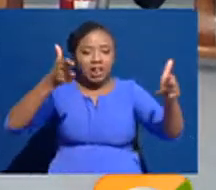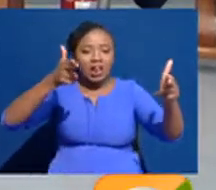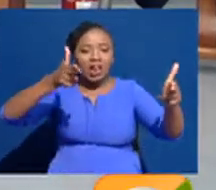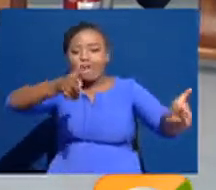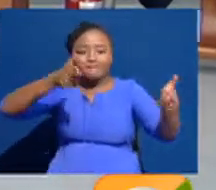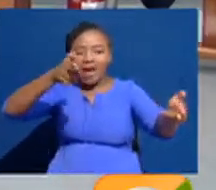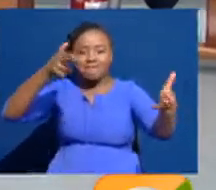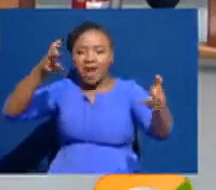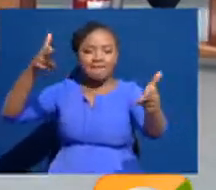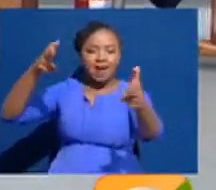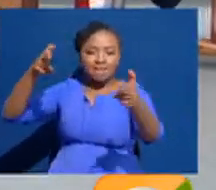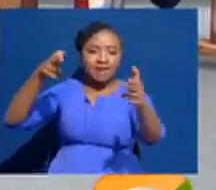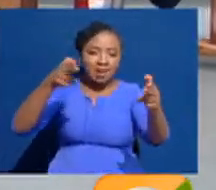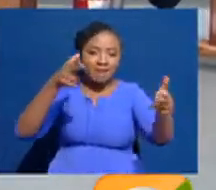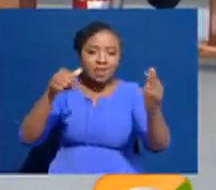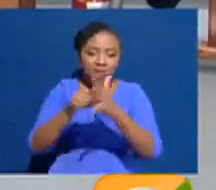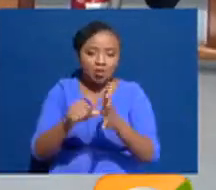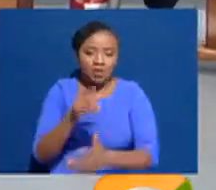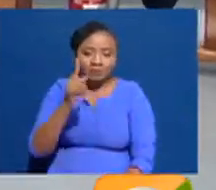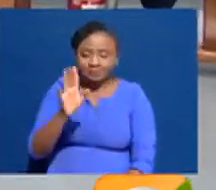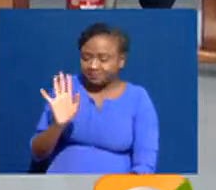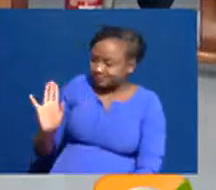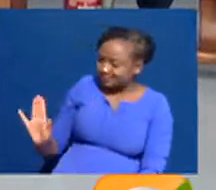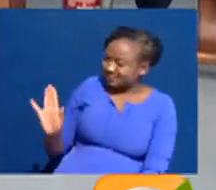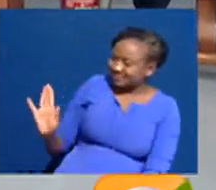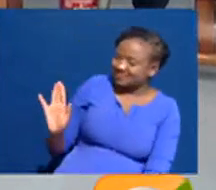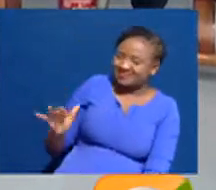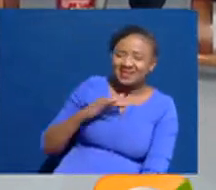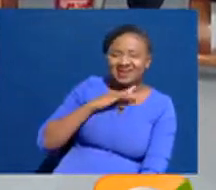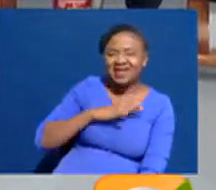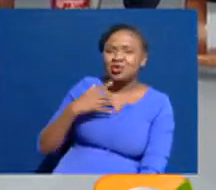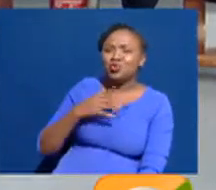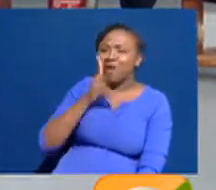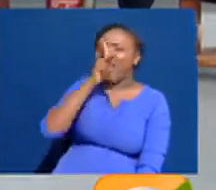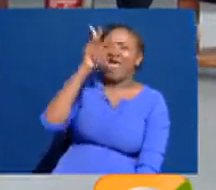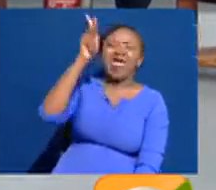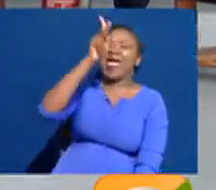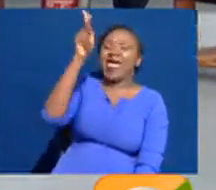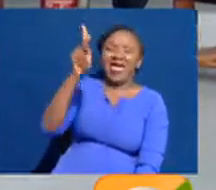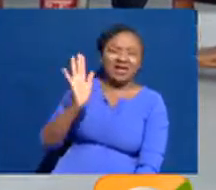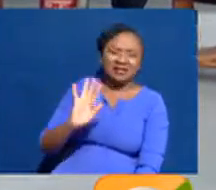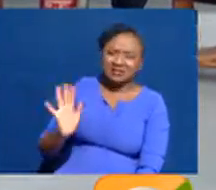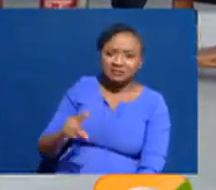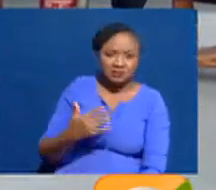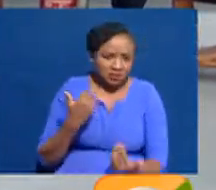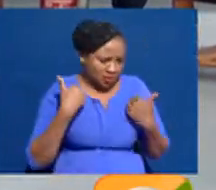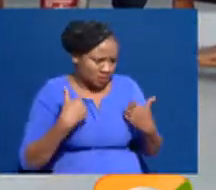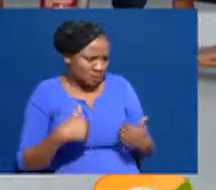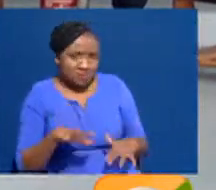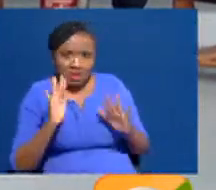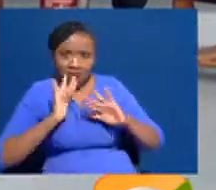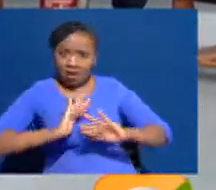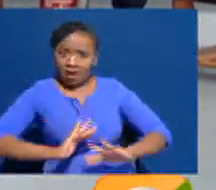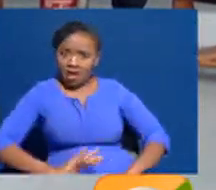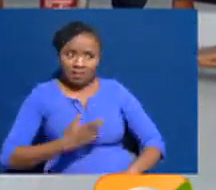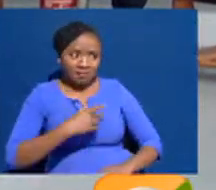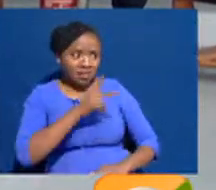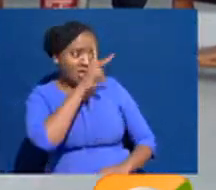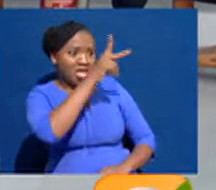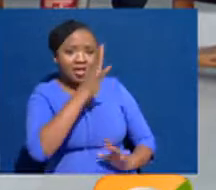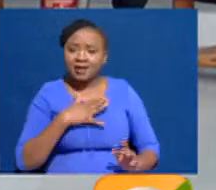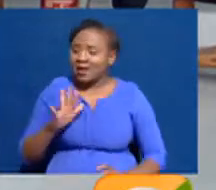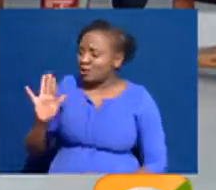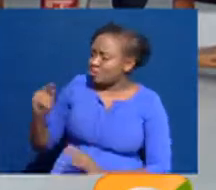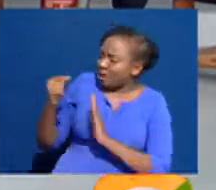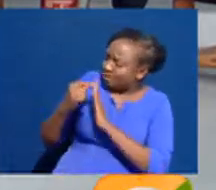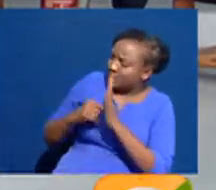When goons who are sent there start shooting. Okay, let me finish your point. I want my brother to tone down. Stop shouting yourself. I'm not shouting. Relax. I'm very calm. Execute your points in a relaxed manner.